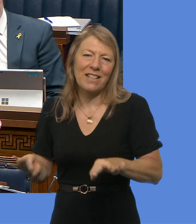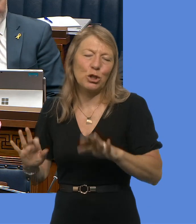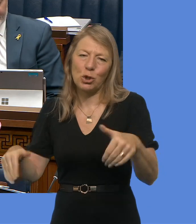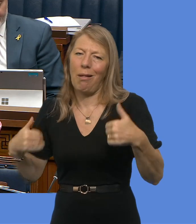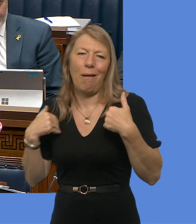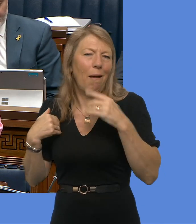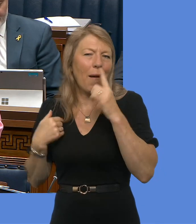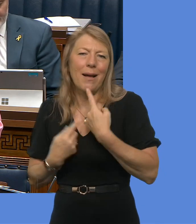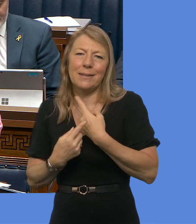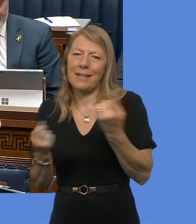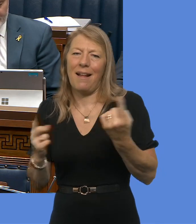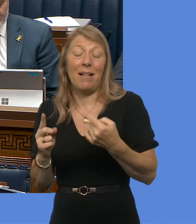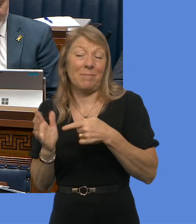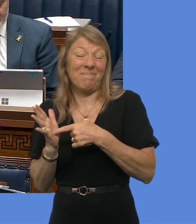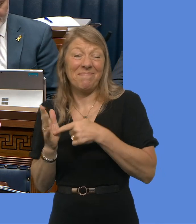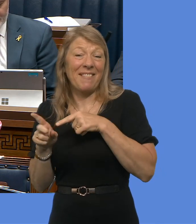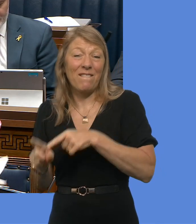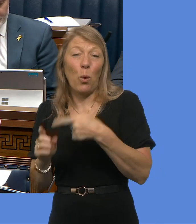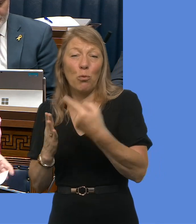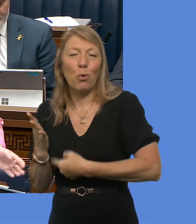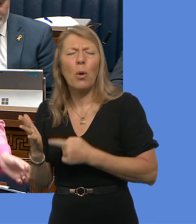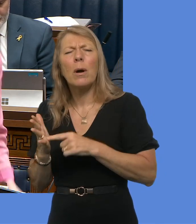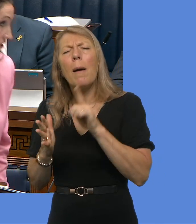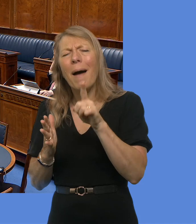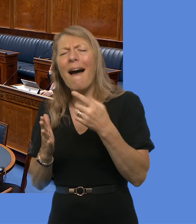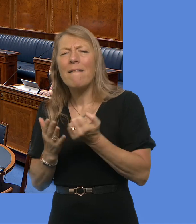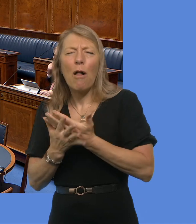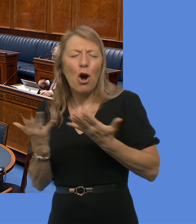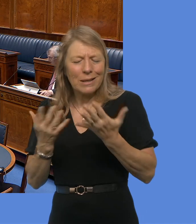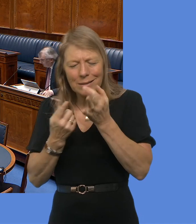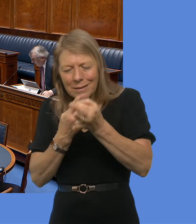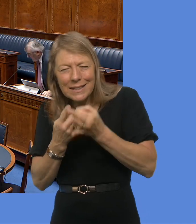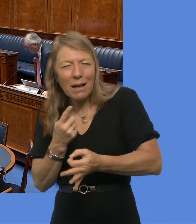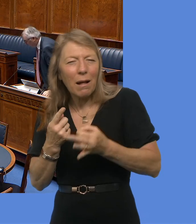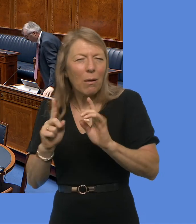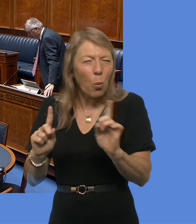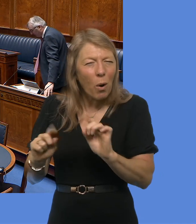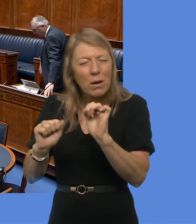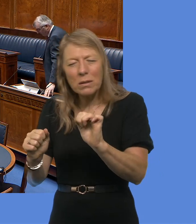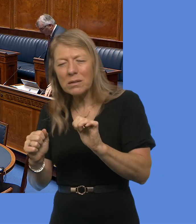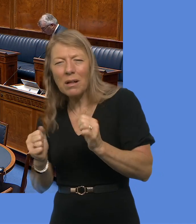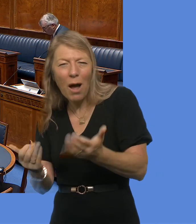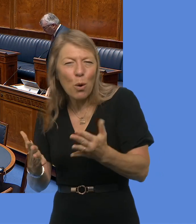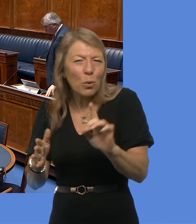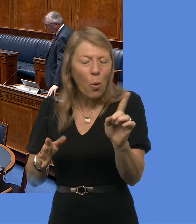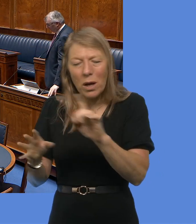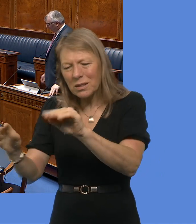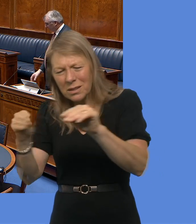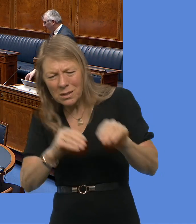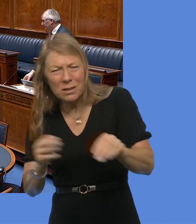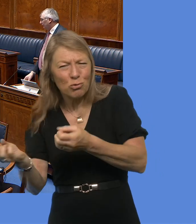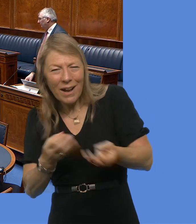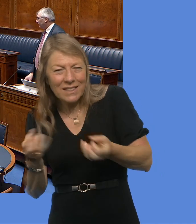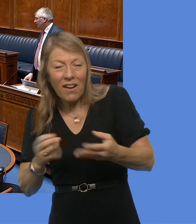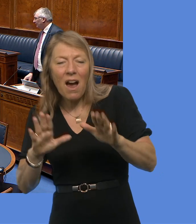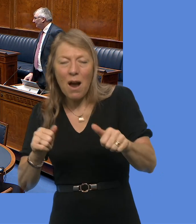also been to provide factual and technical background information in relation to this issue. Tom Elliott. Mr. Speaker, and thank the Deputy First